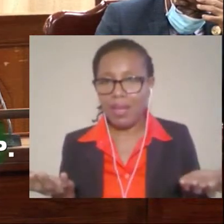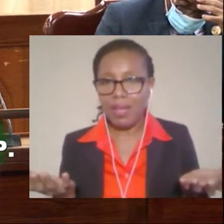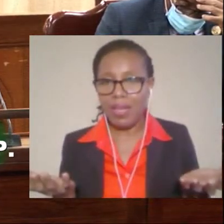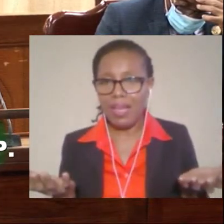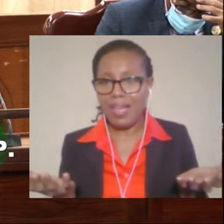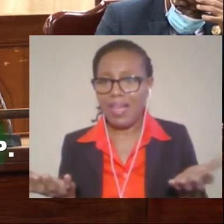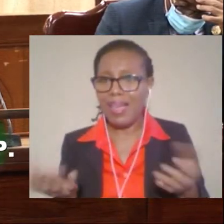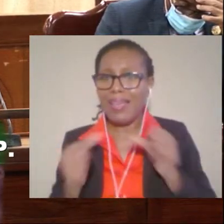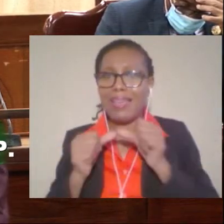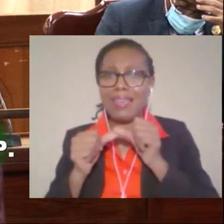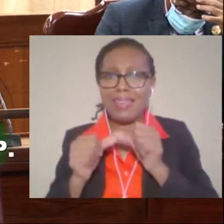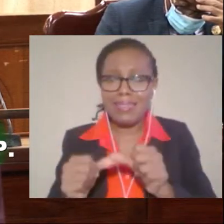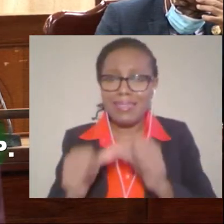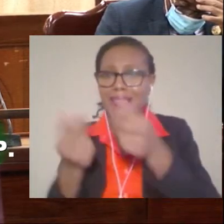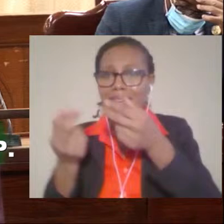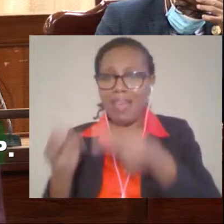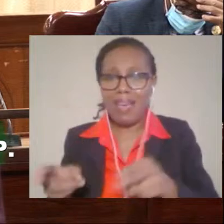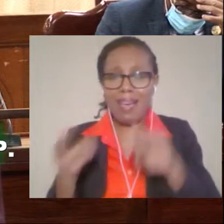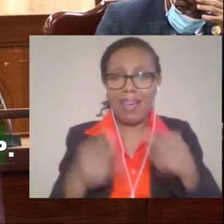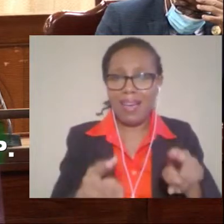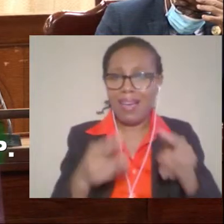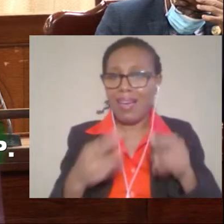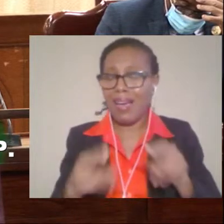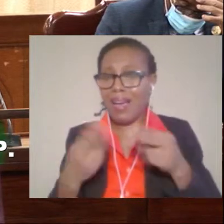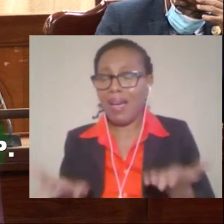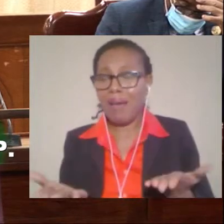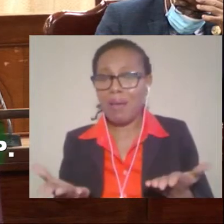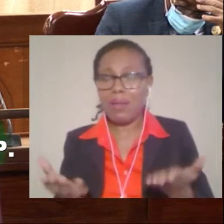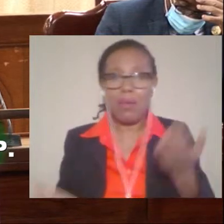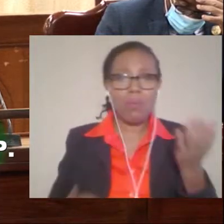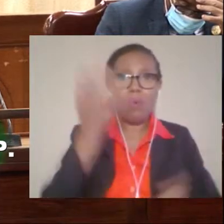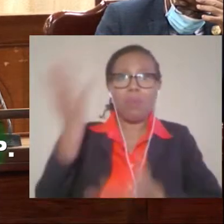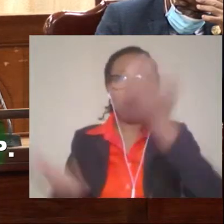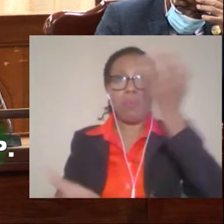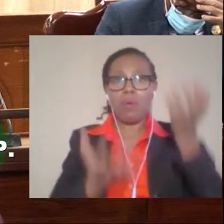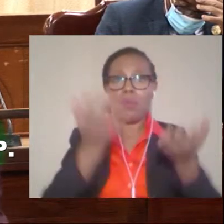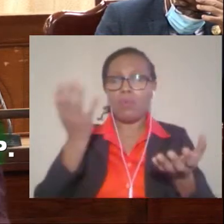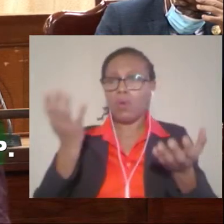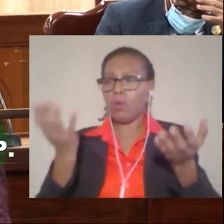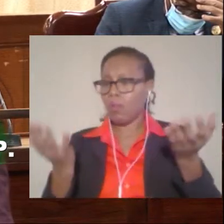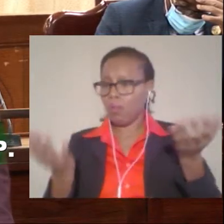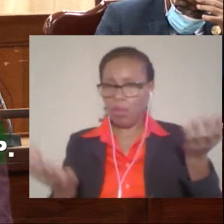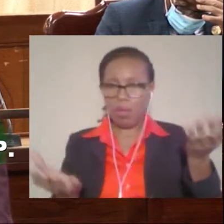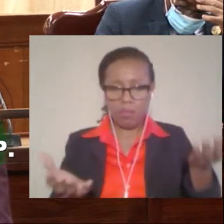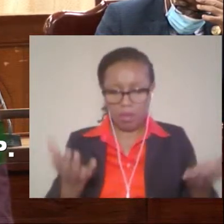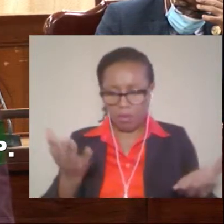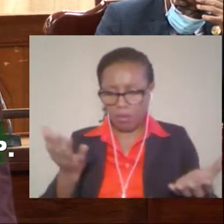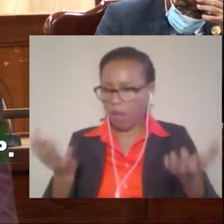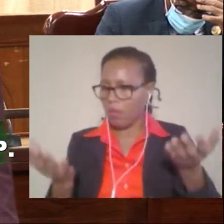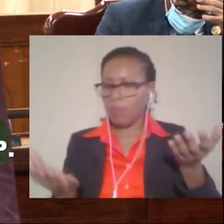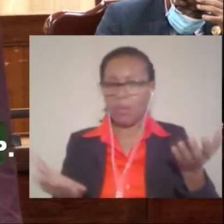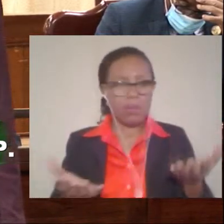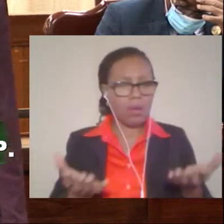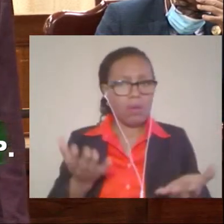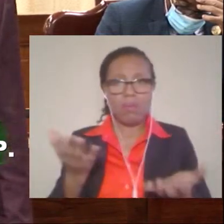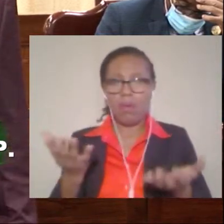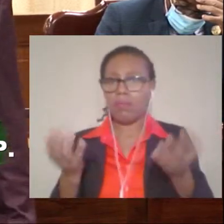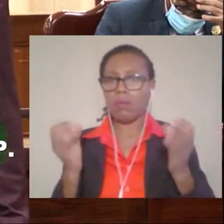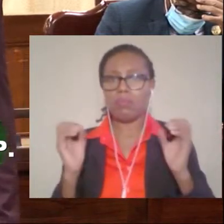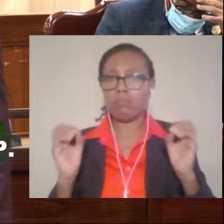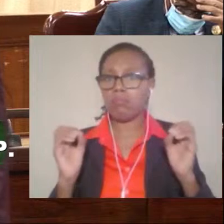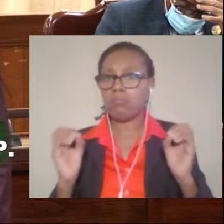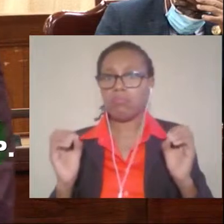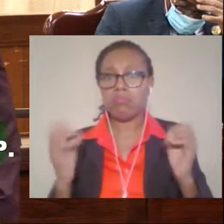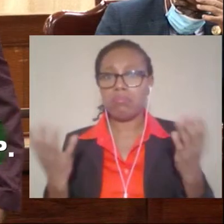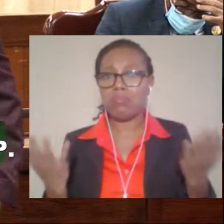these days, that stops, that flow stops. You can't juggle anymore. And you're faced with a